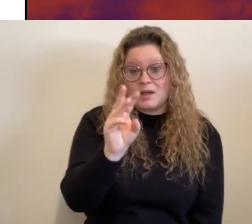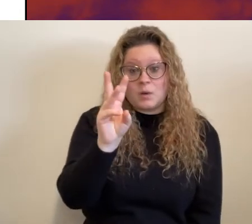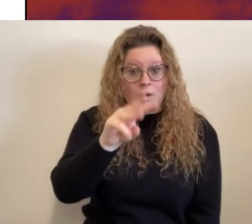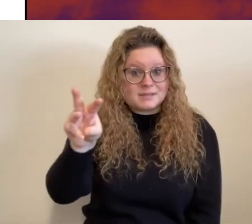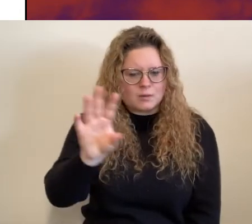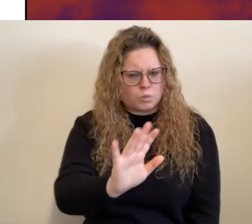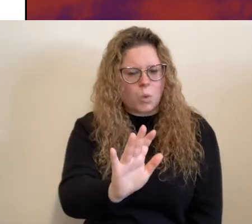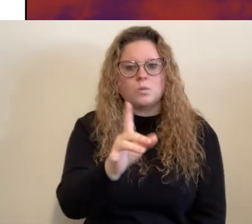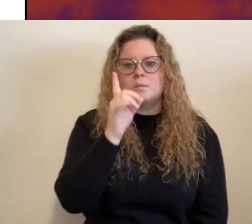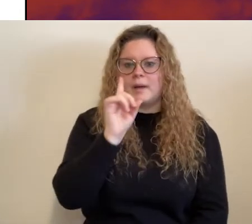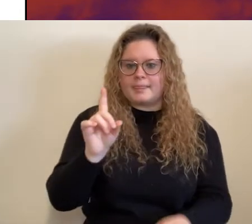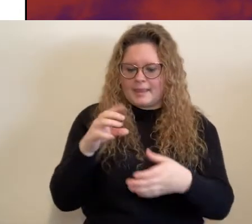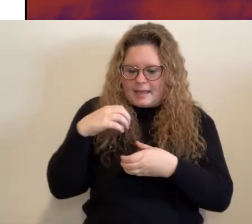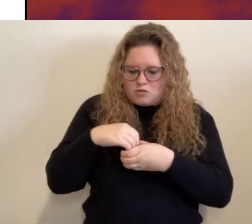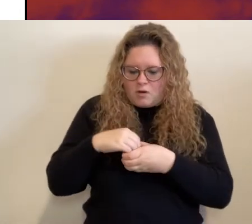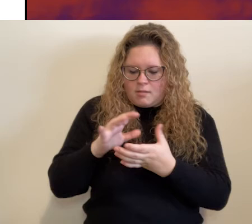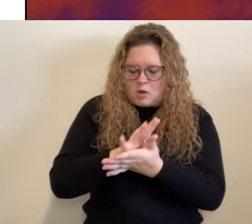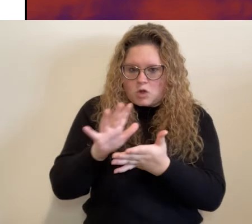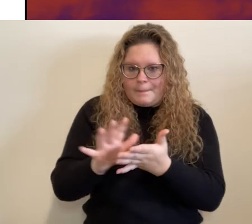that are internal as well.